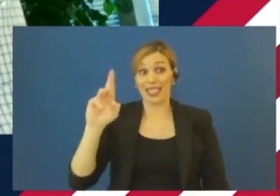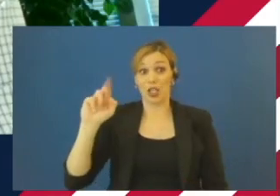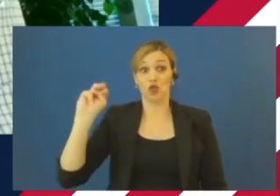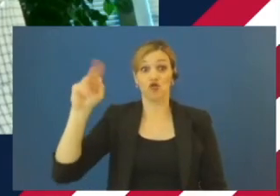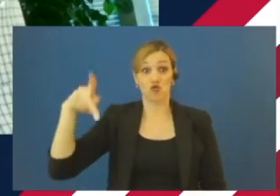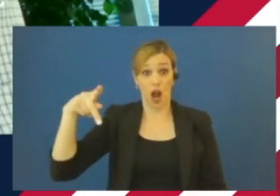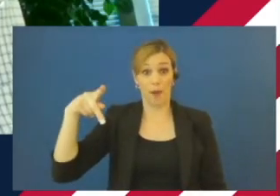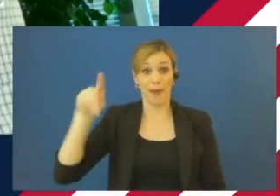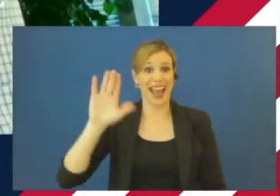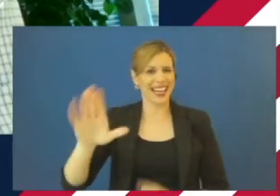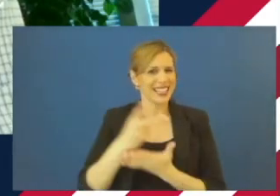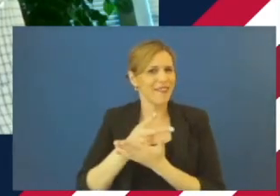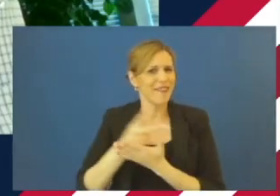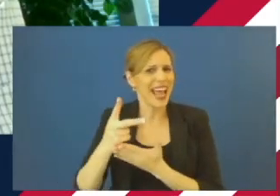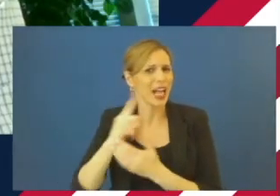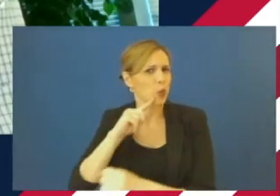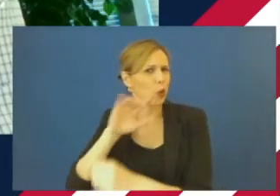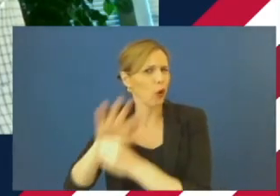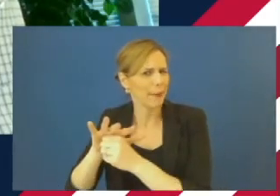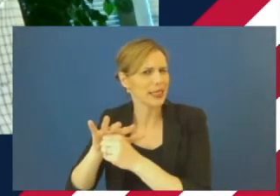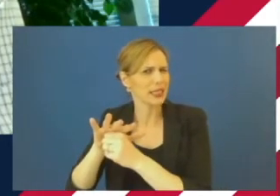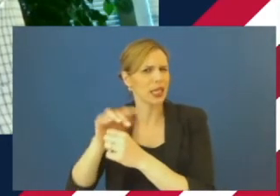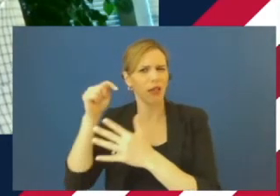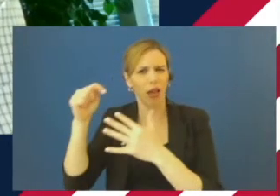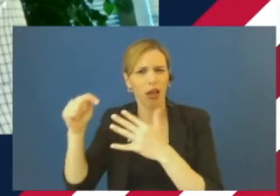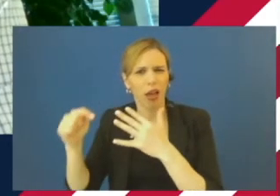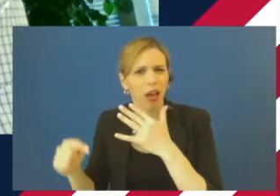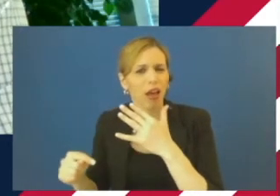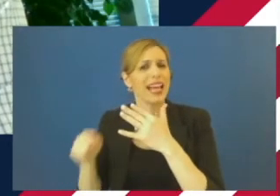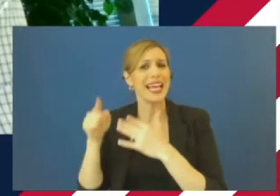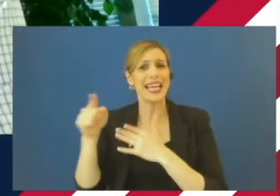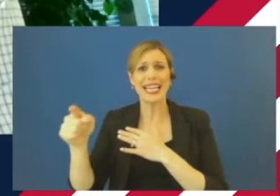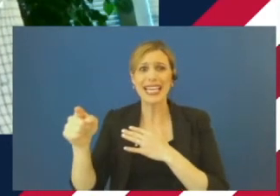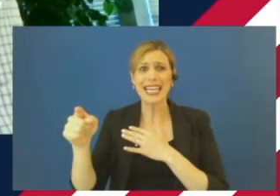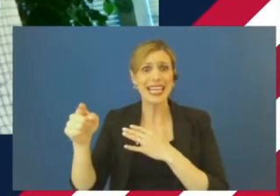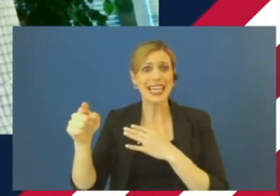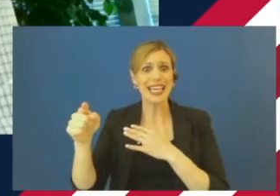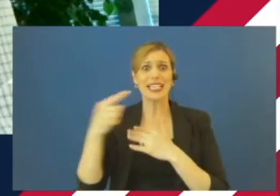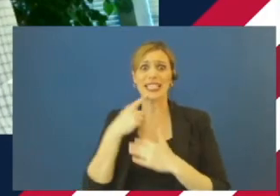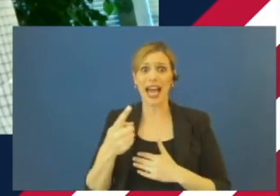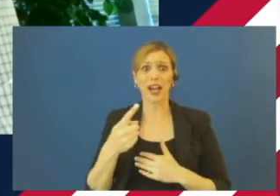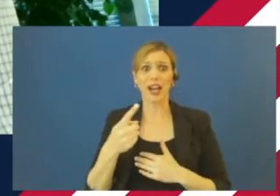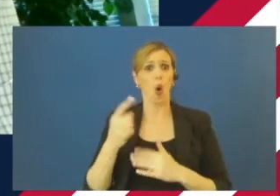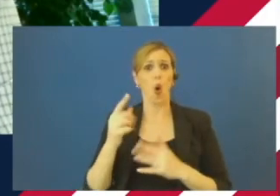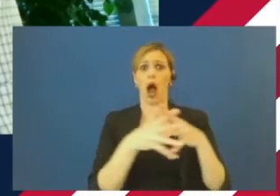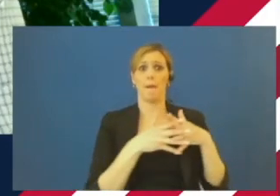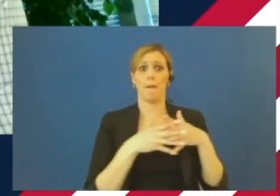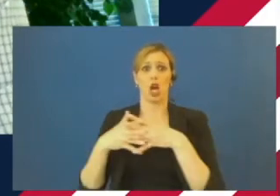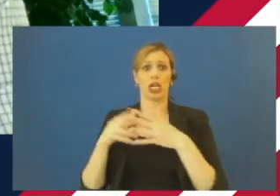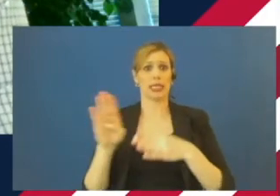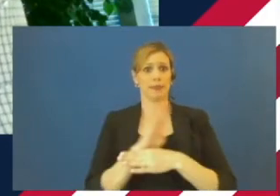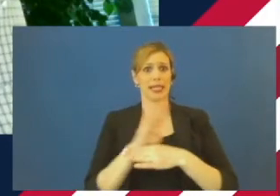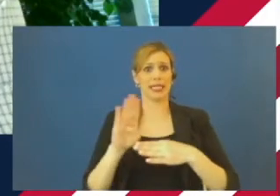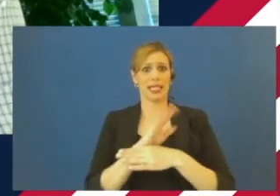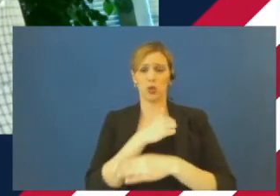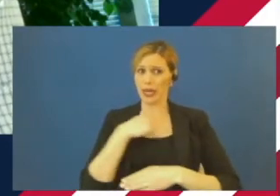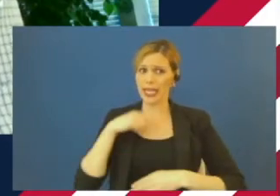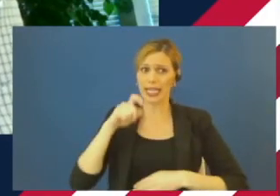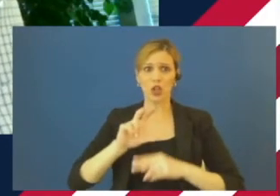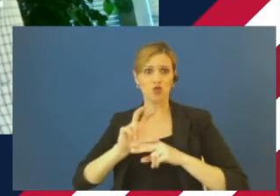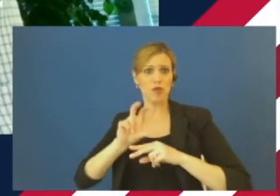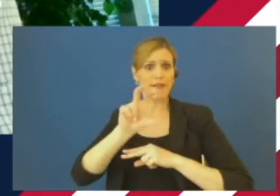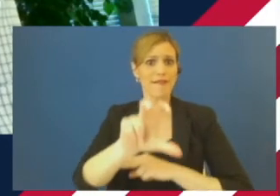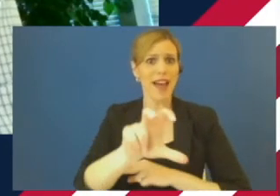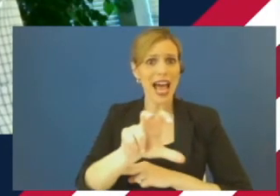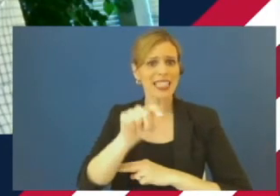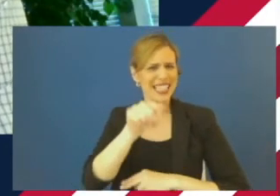years ago when he campaigned on promises of America's infrastructure being invested in and never followed through has